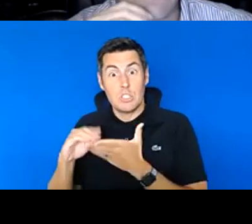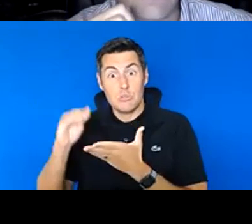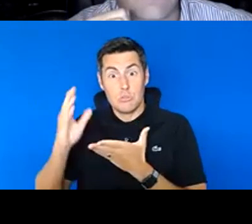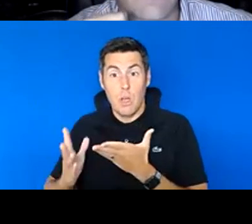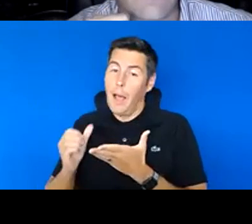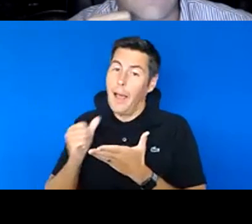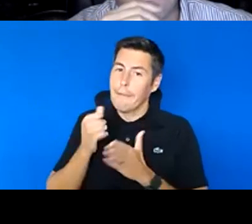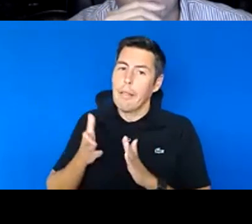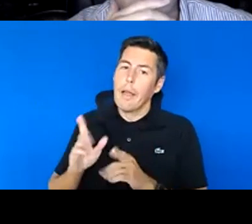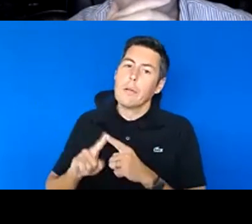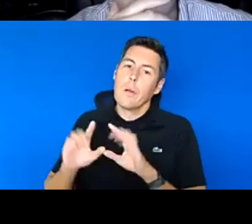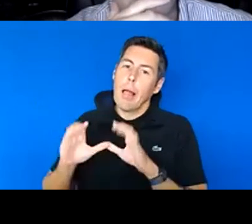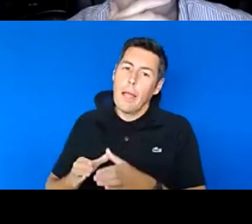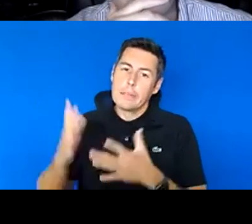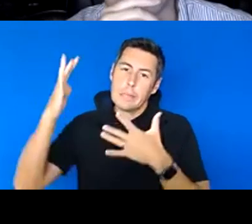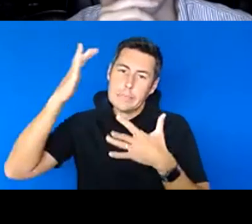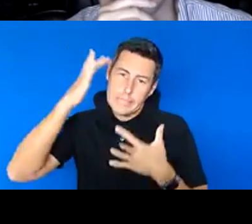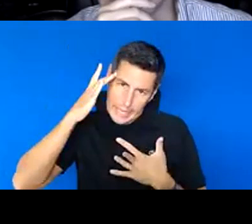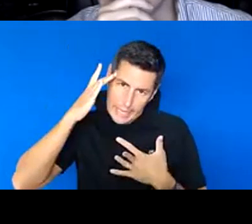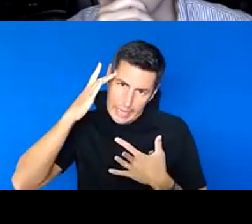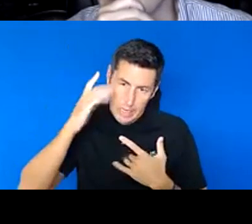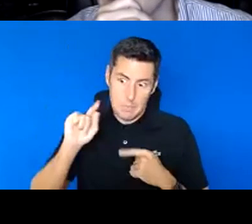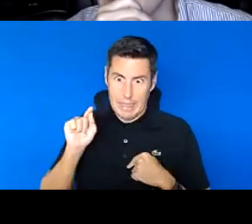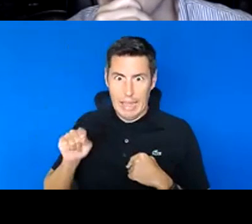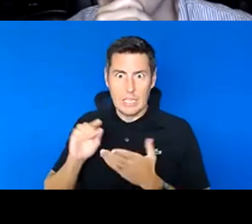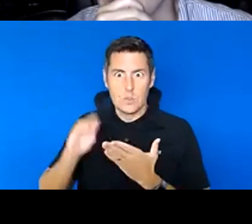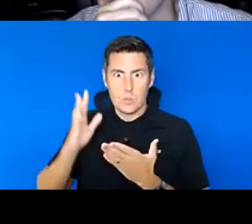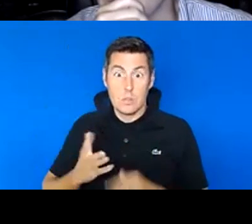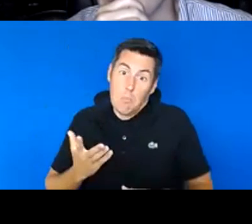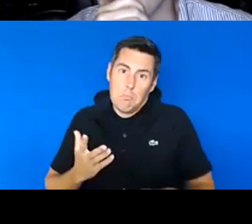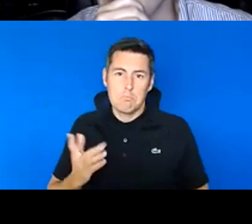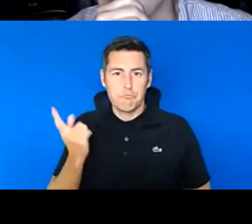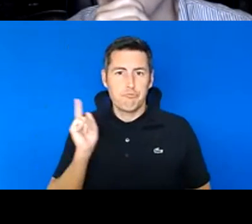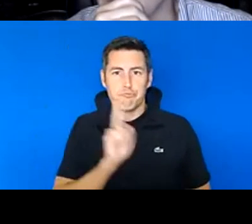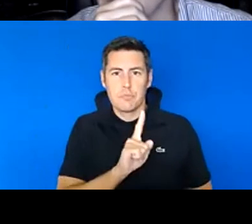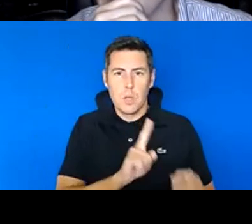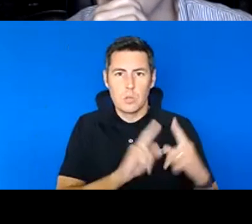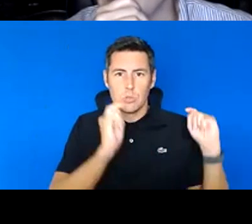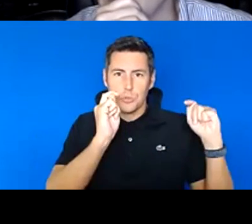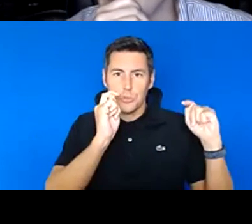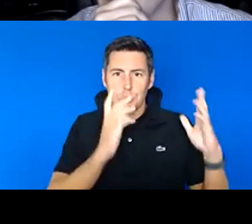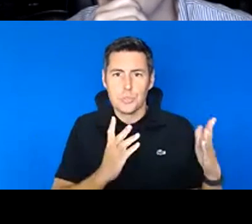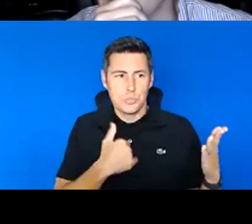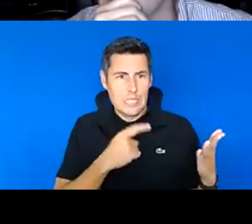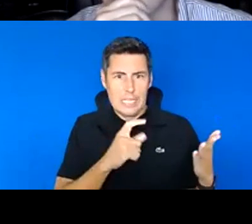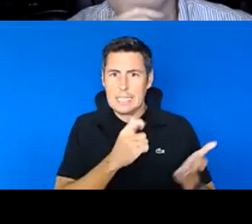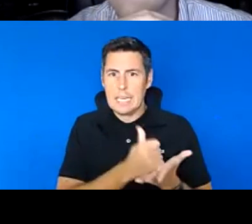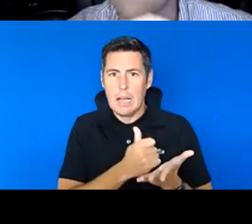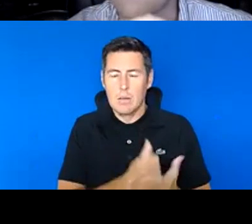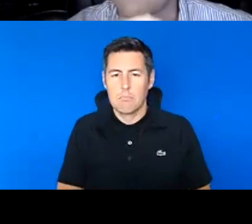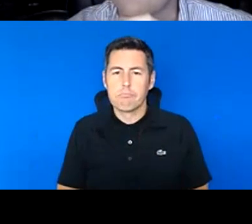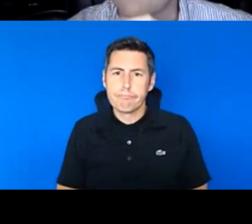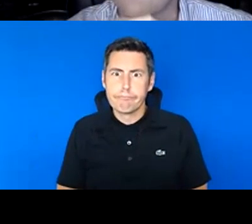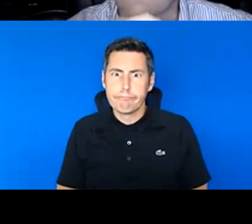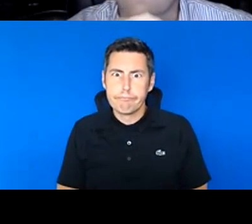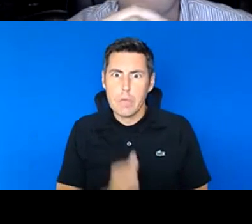able to go to class for whatever reason. We have had that where students will come to tutorial. So I would ask, please don't forget